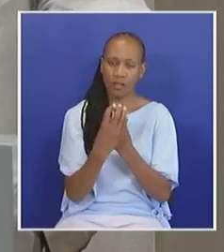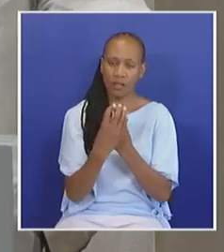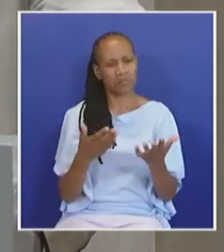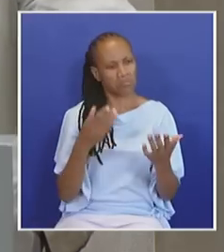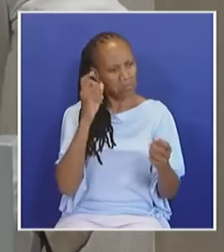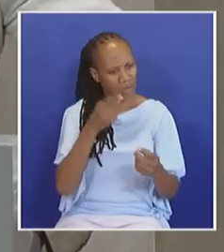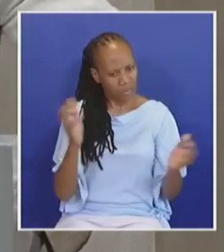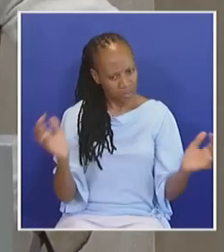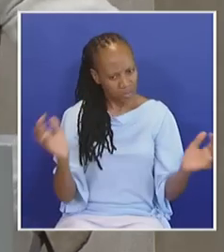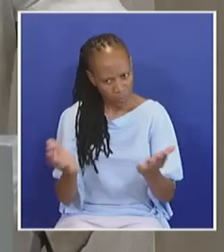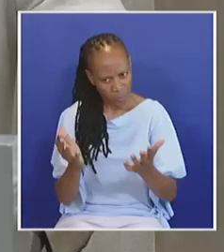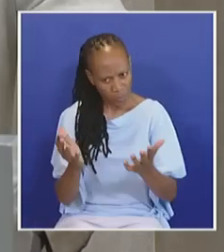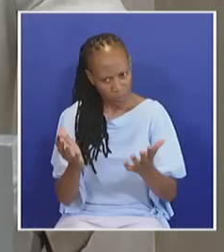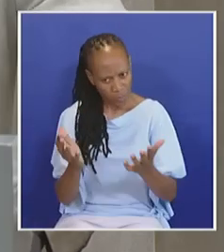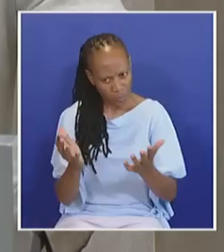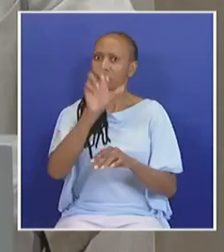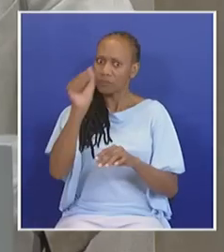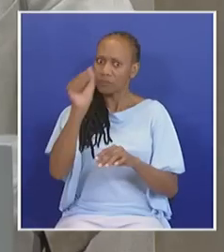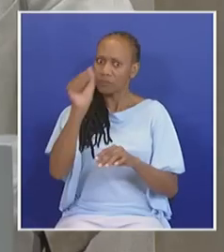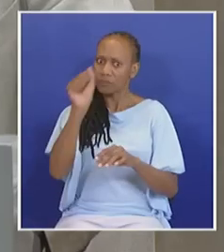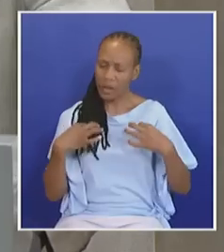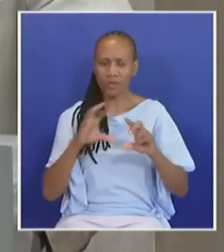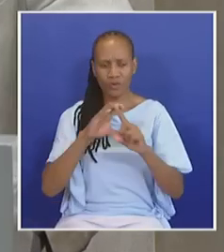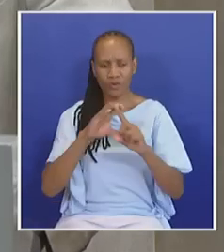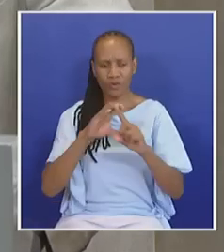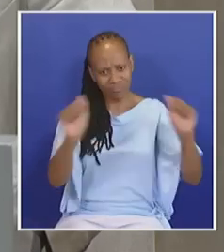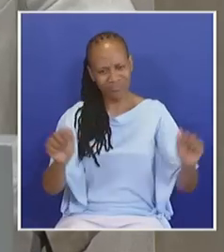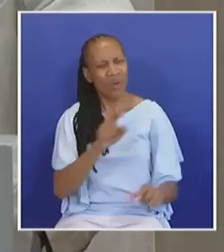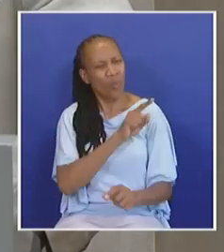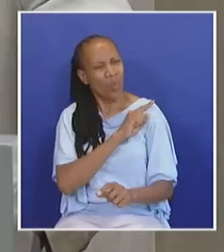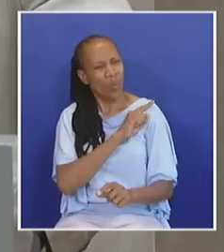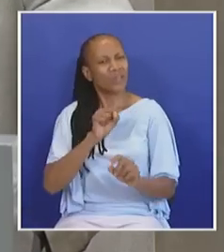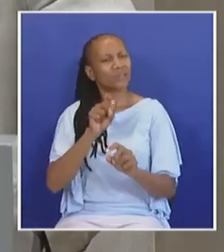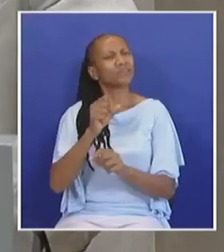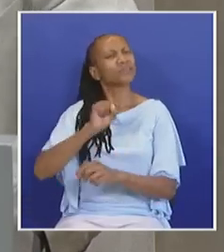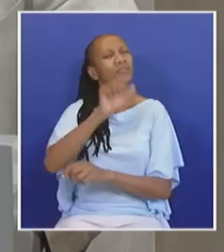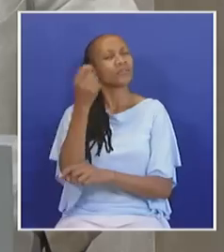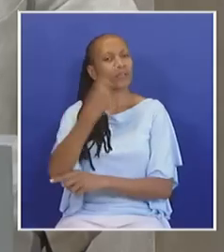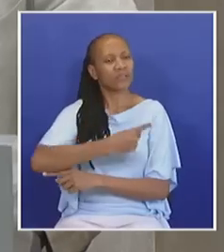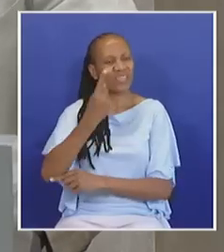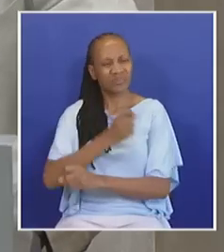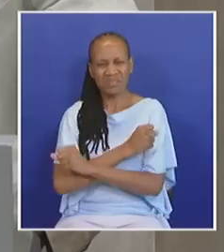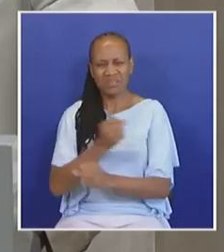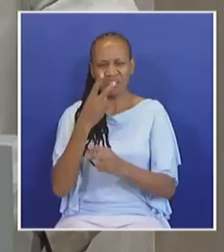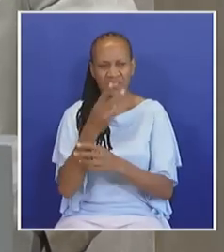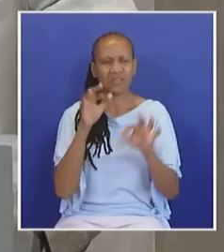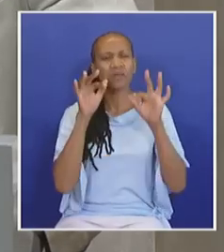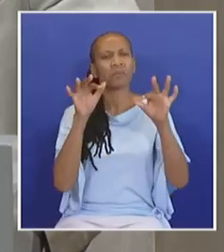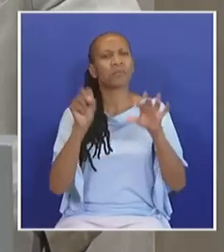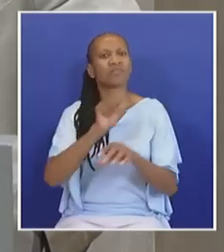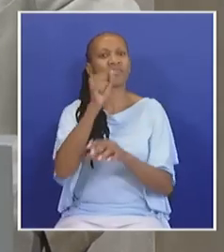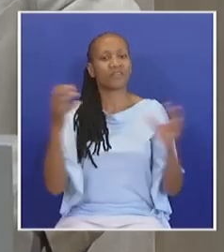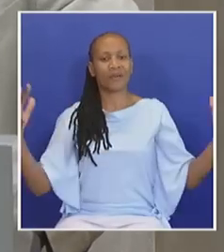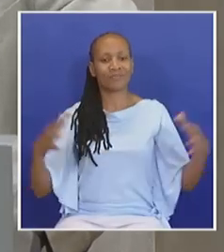And I repeat, why is it that on South African National Days, we do not see South Africans rejoicing together as unity in